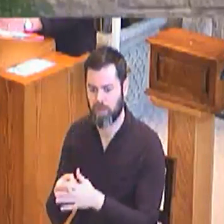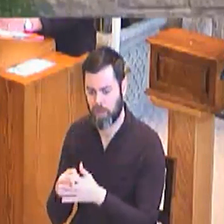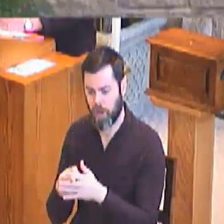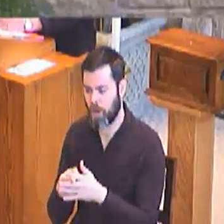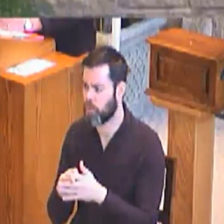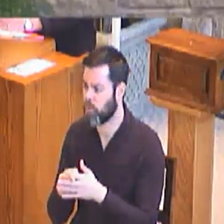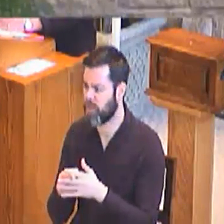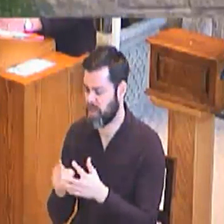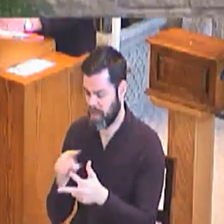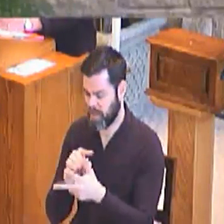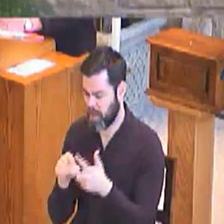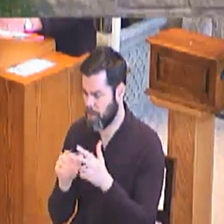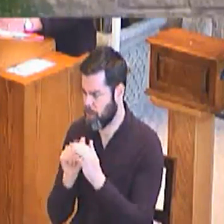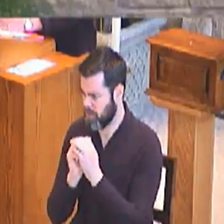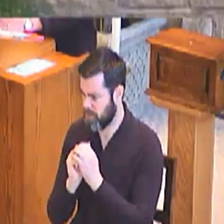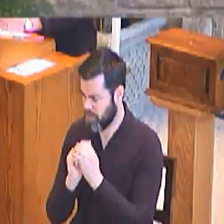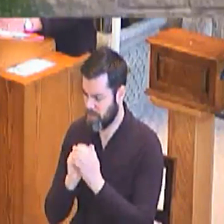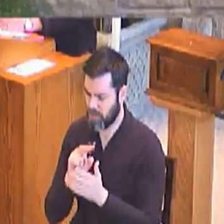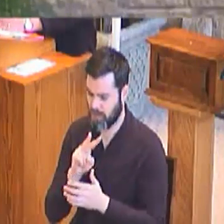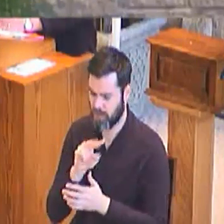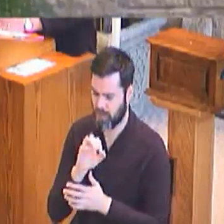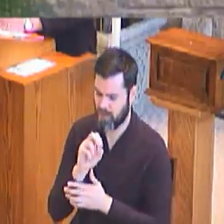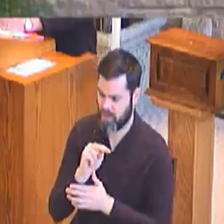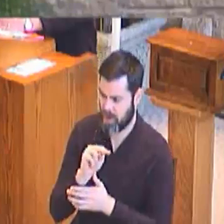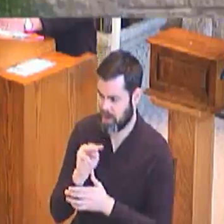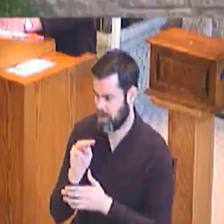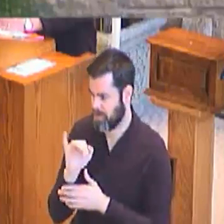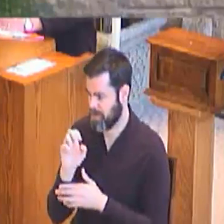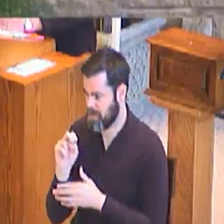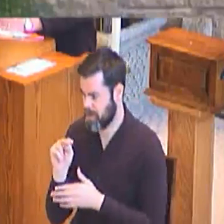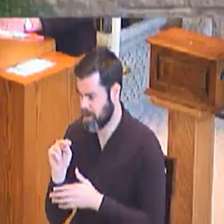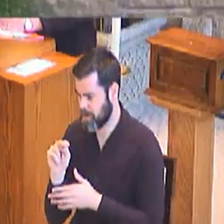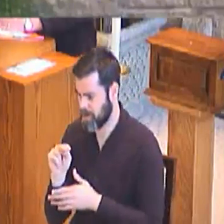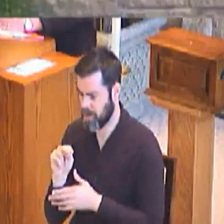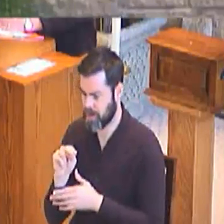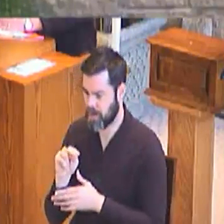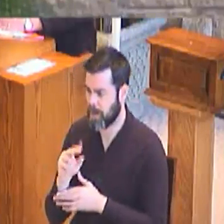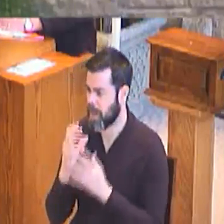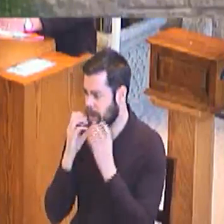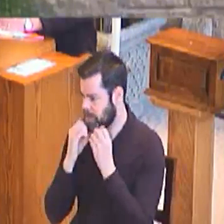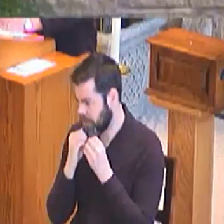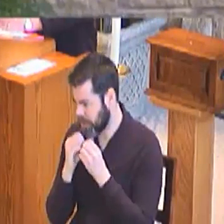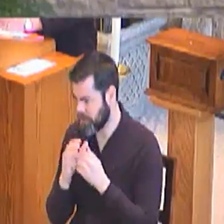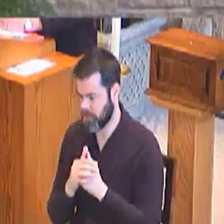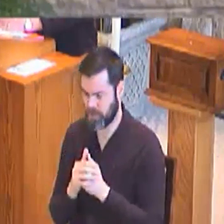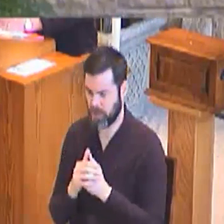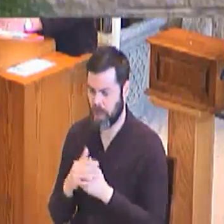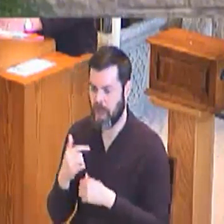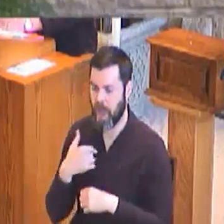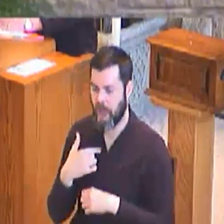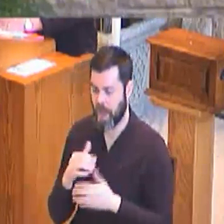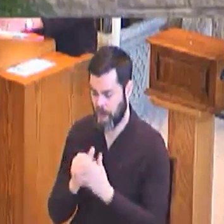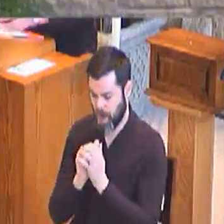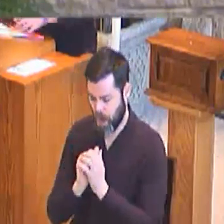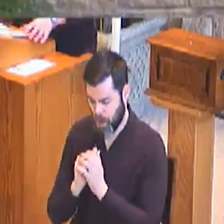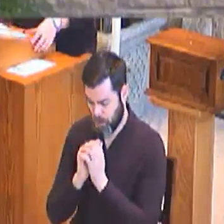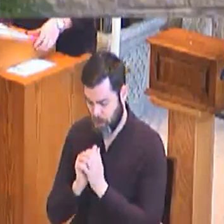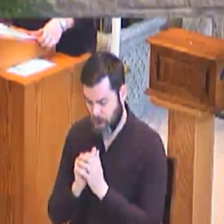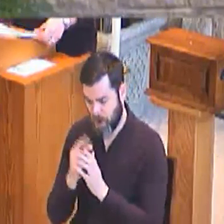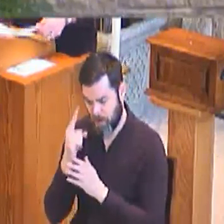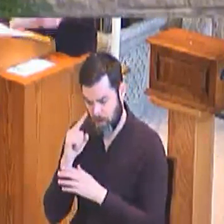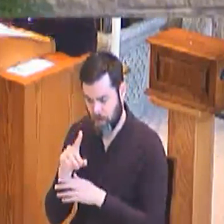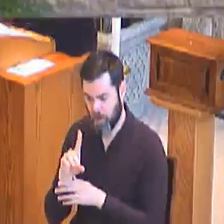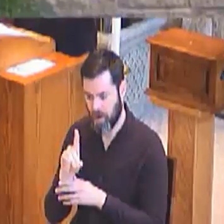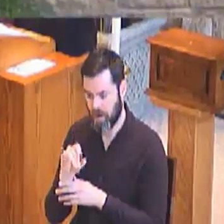our mission, and our core values, in addition to praying aloud a prayer for divine love, which we adapted from a Catherine Ponder's book,